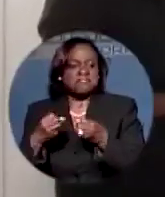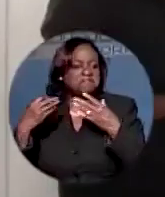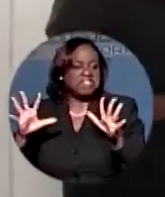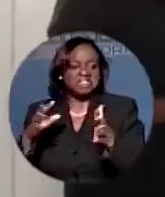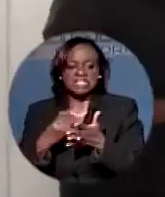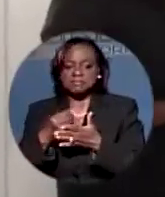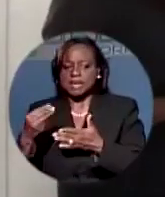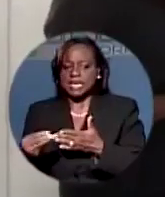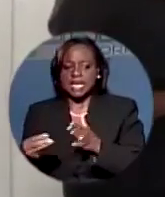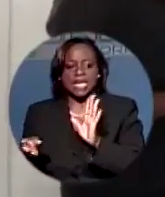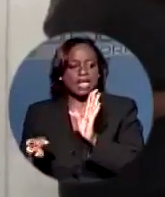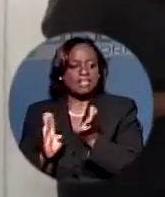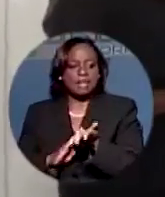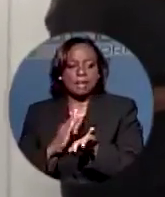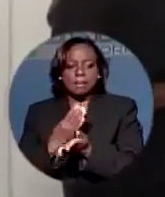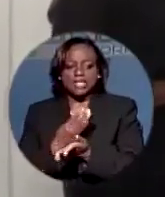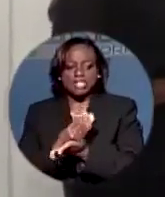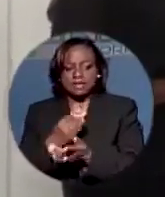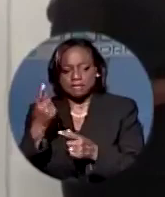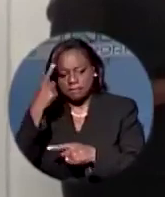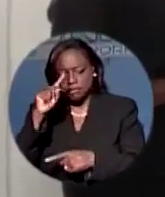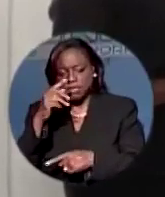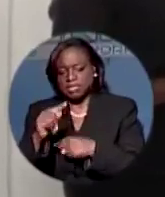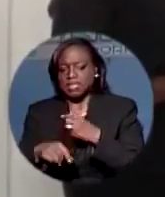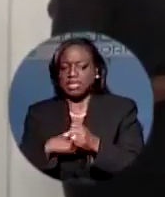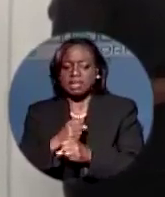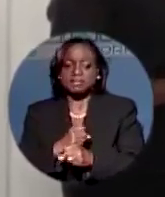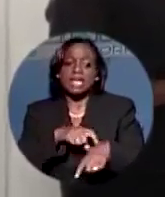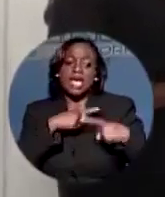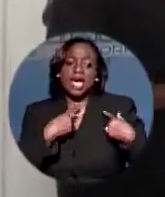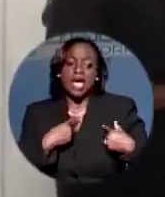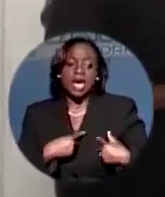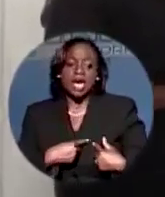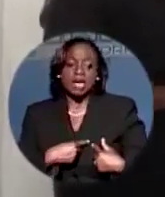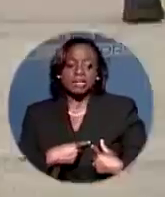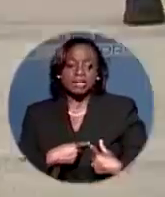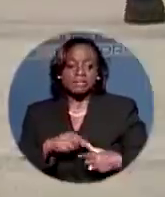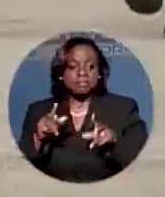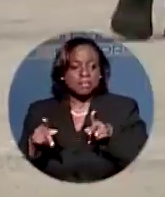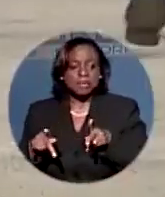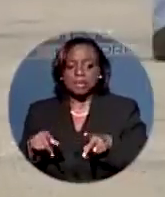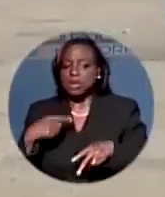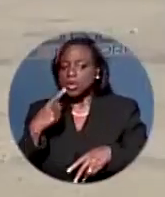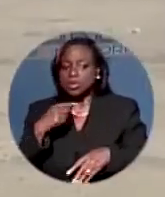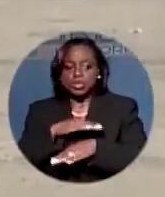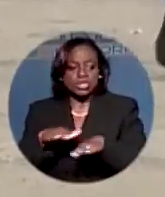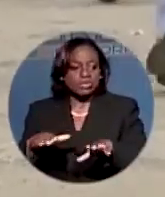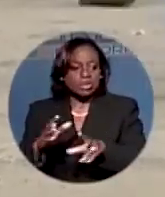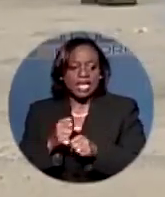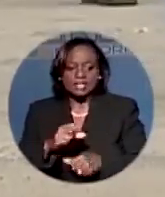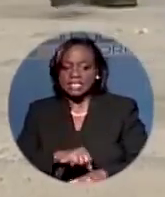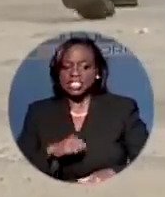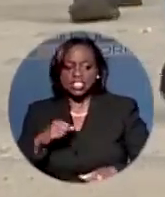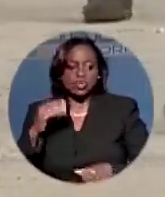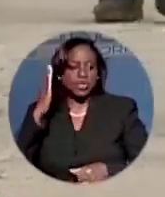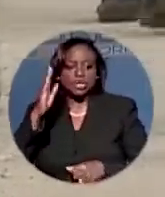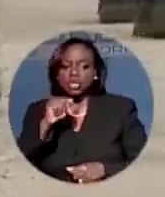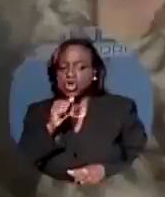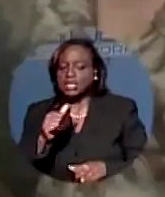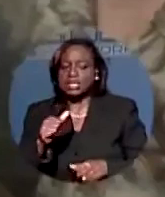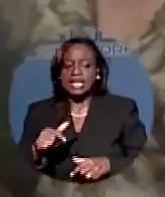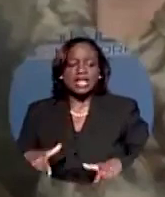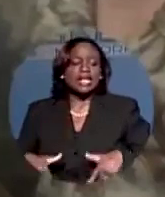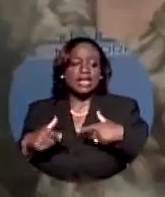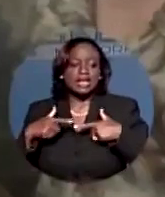year. Meantime, Barnes says heart patients who do not get surgery will not be able to lead normal lives. They might live into their teens